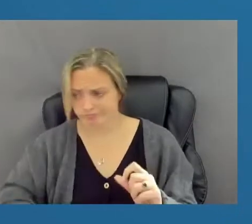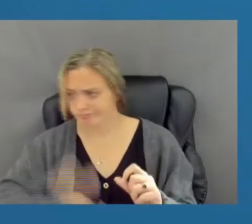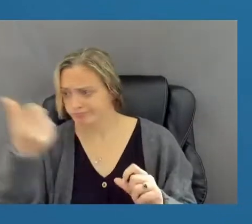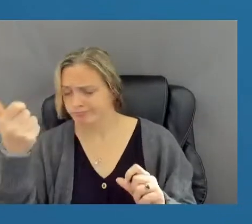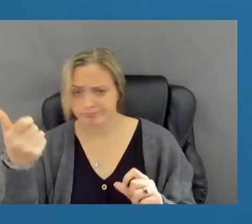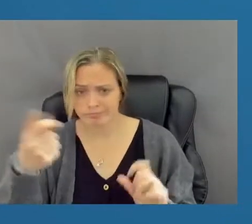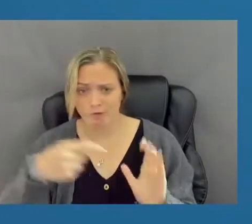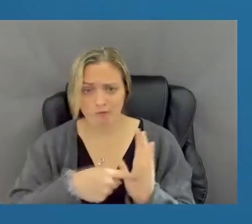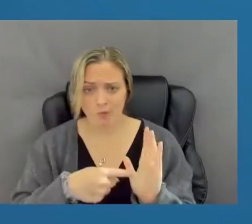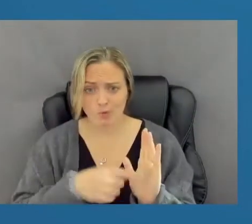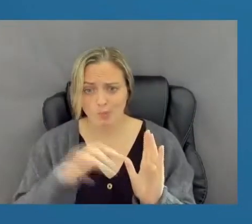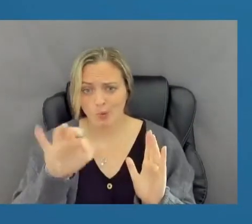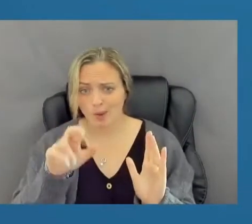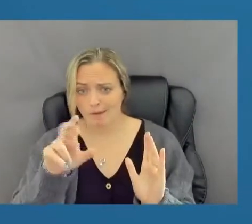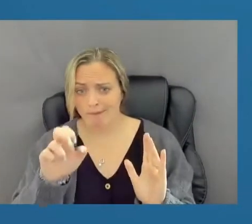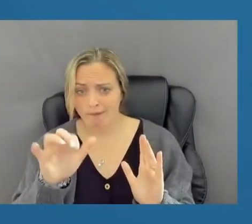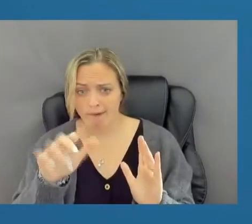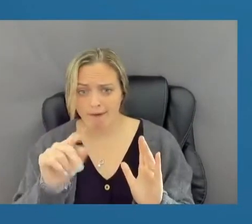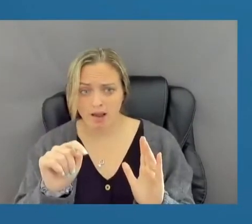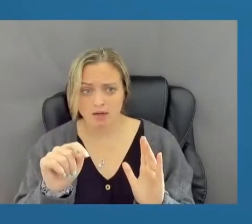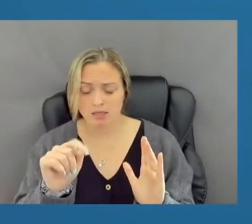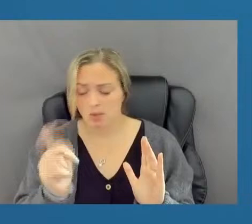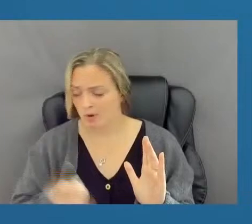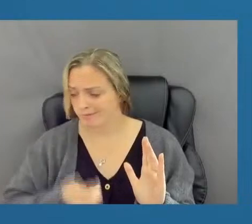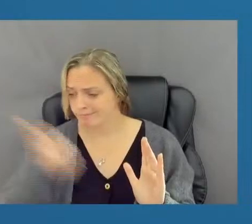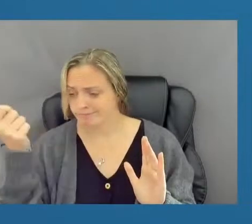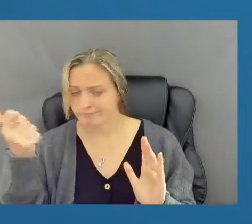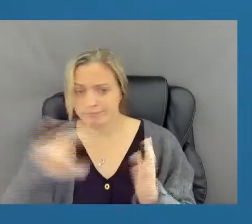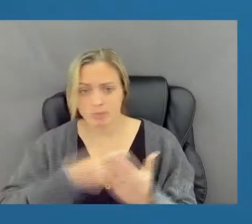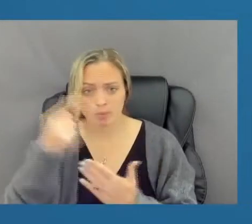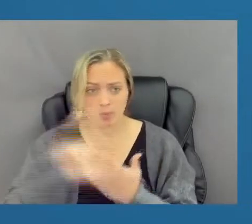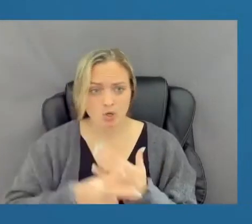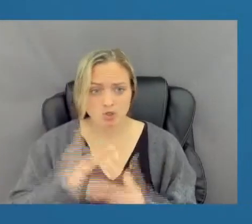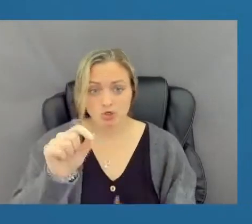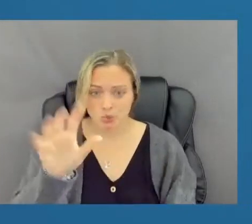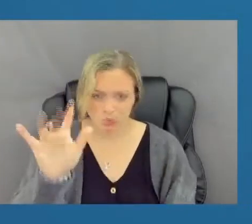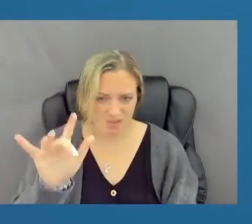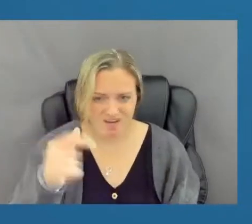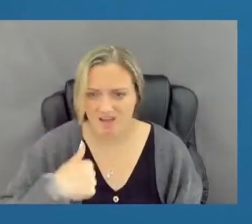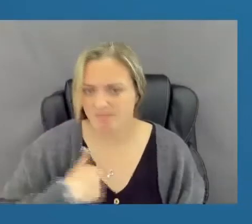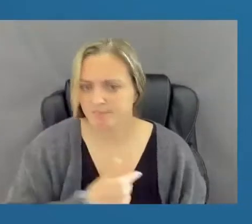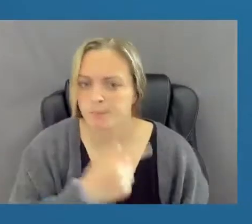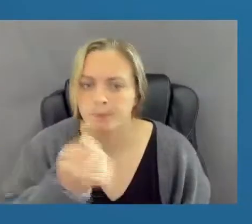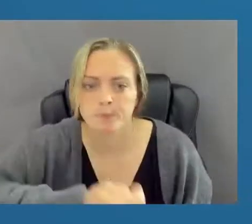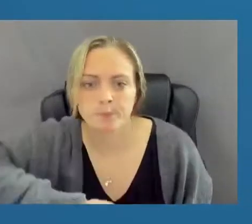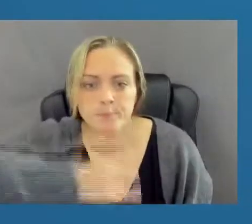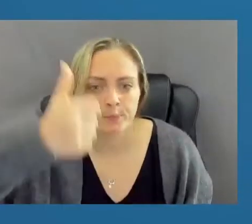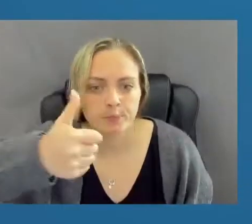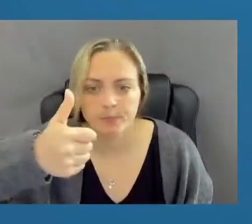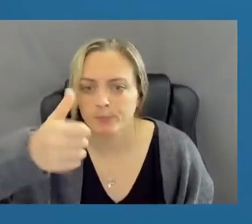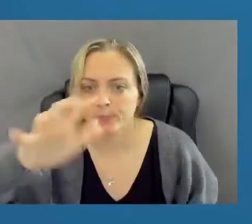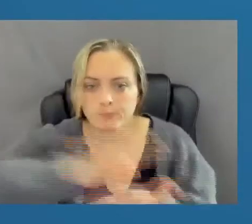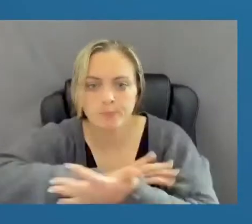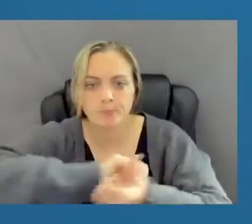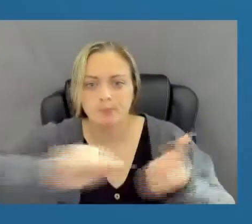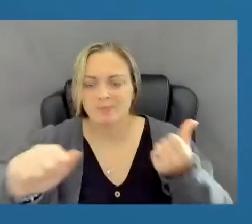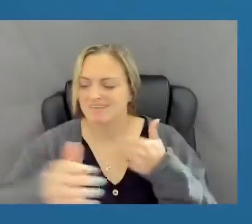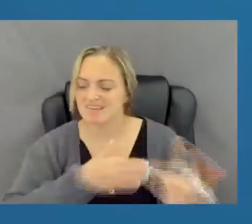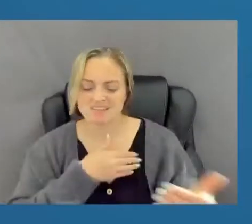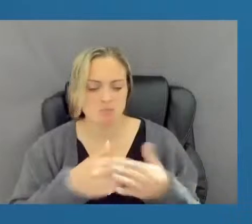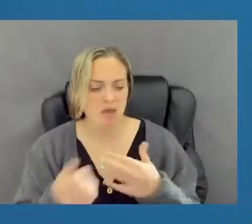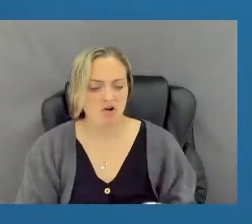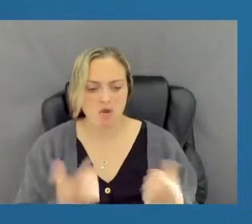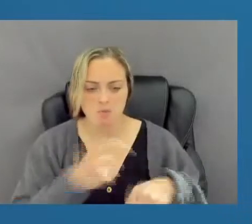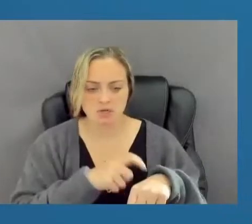Act. We're going to take a chainsaw to Project 2025, no matter how long it takes.